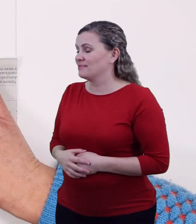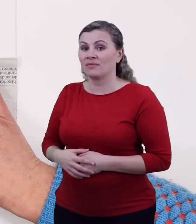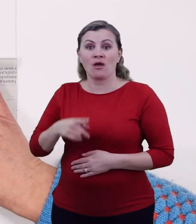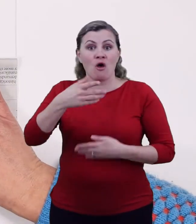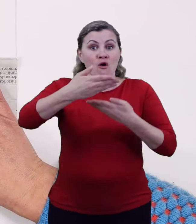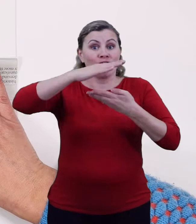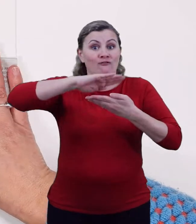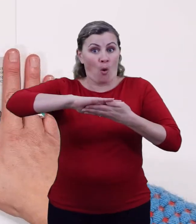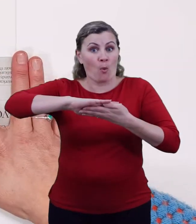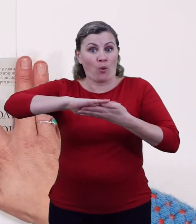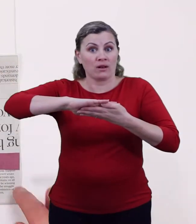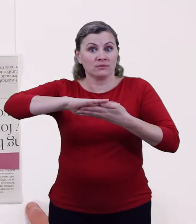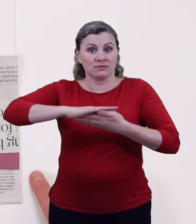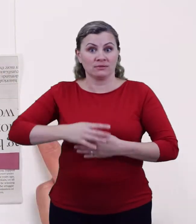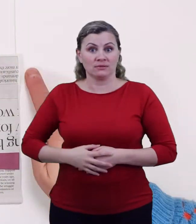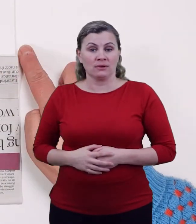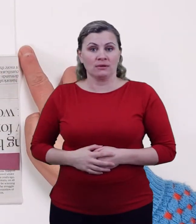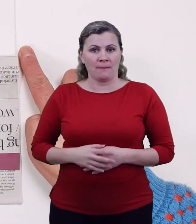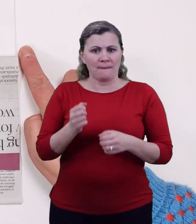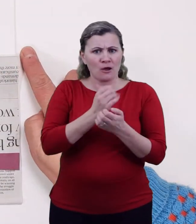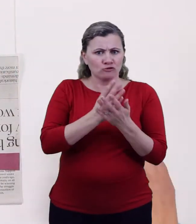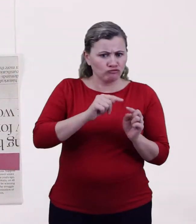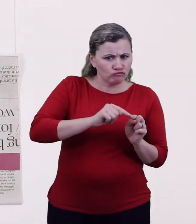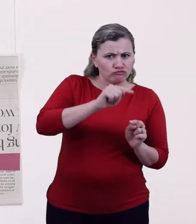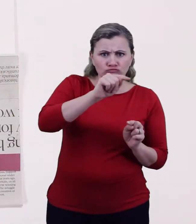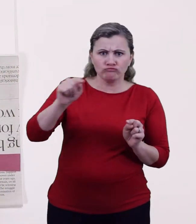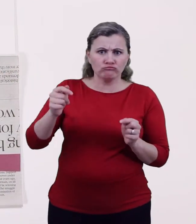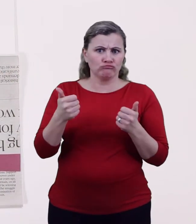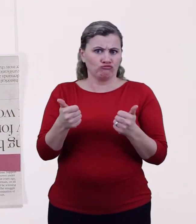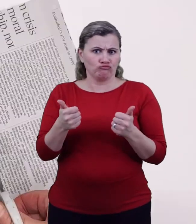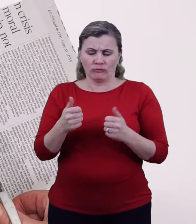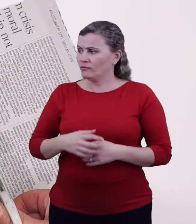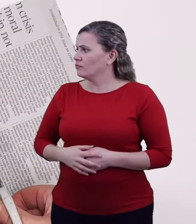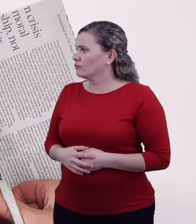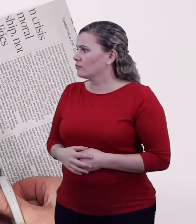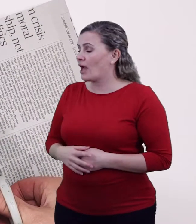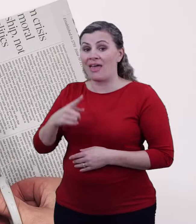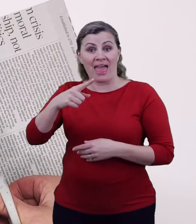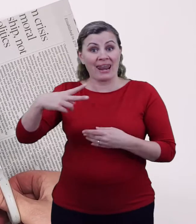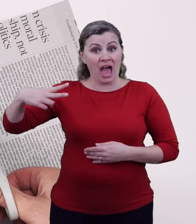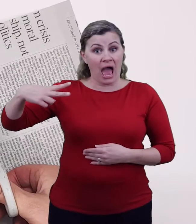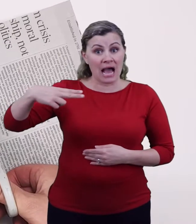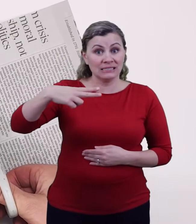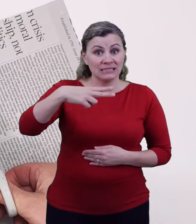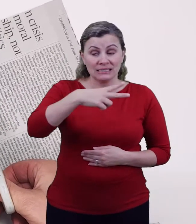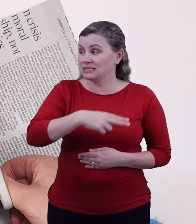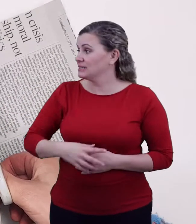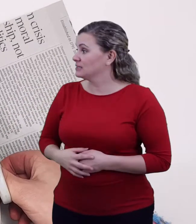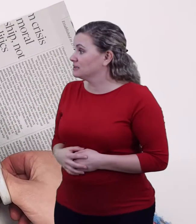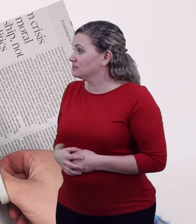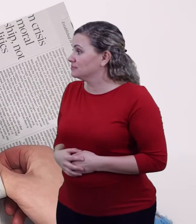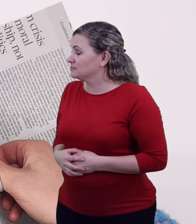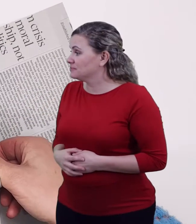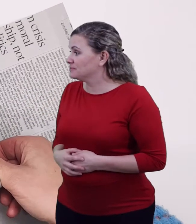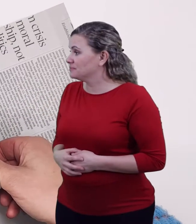top of your plain paper and work out how high you want your newspaper buildings to be. Cut your newspaper to the size you want